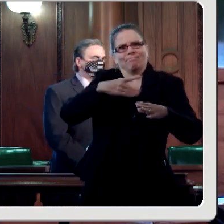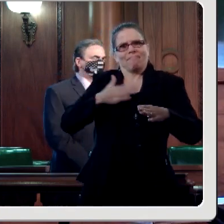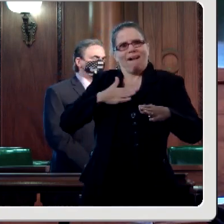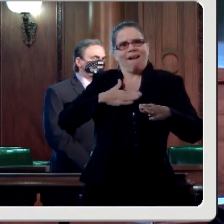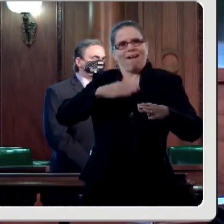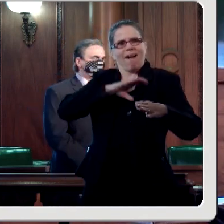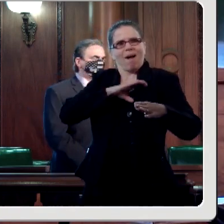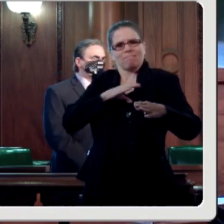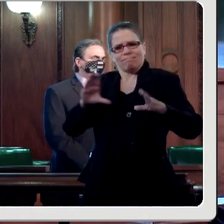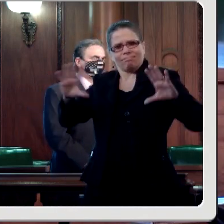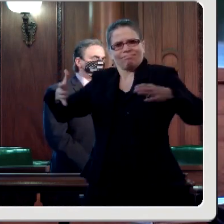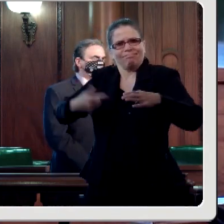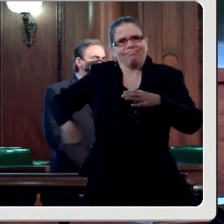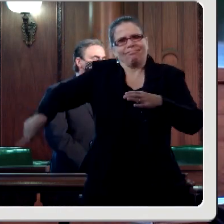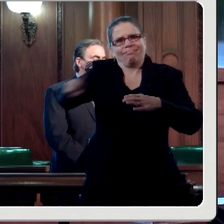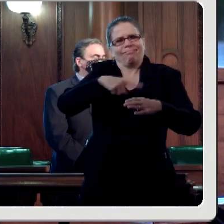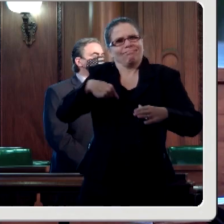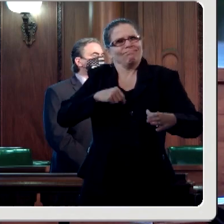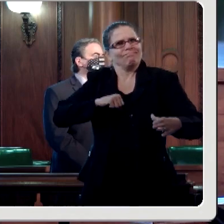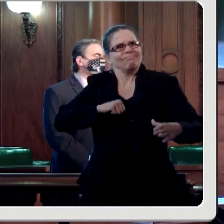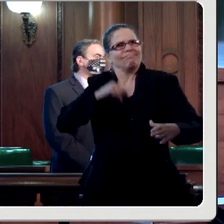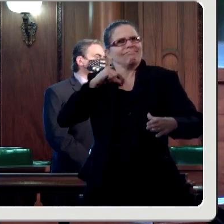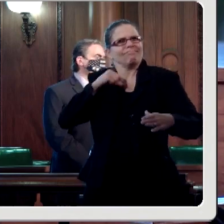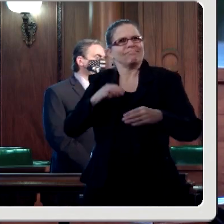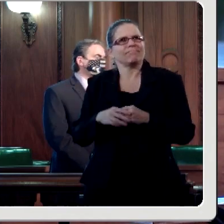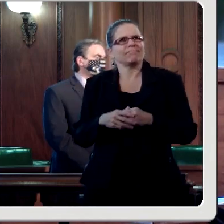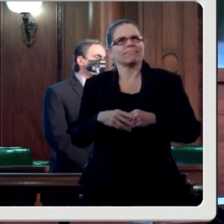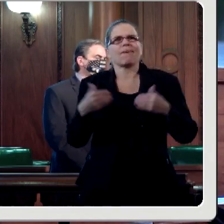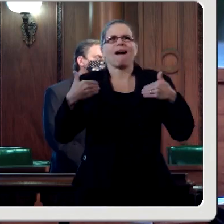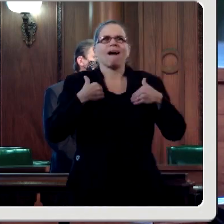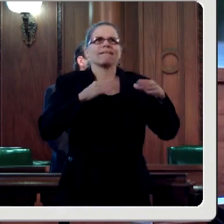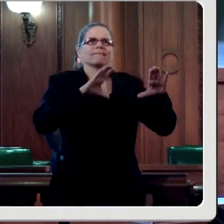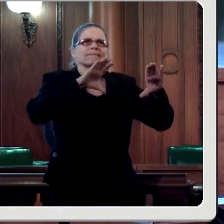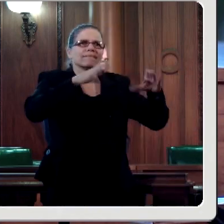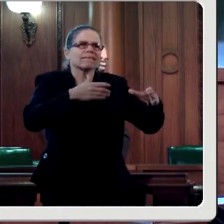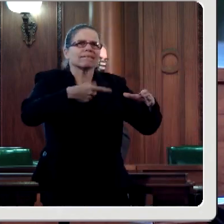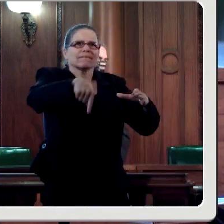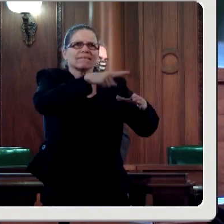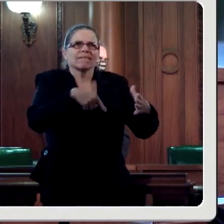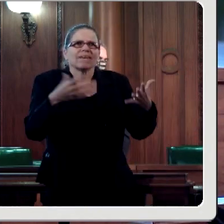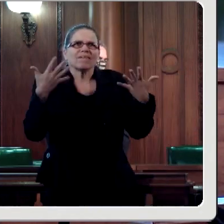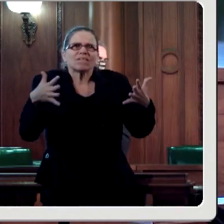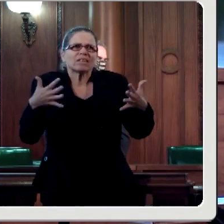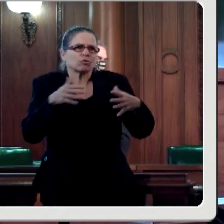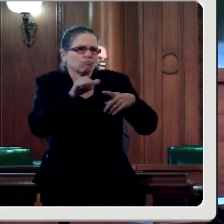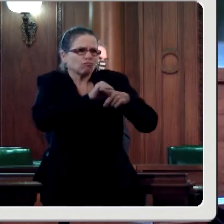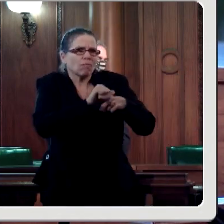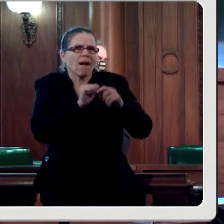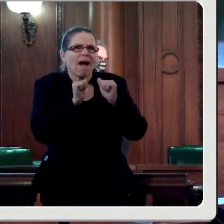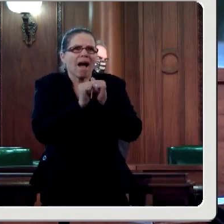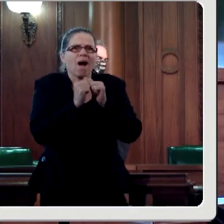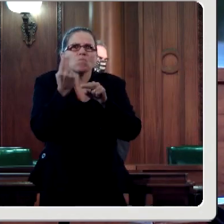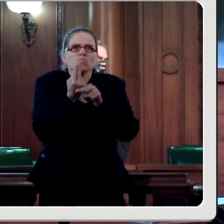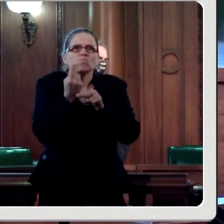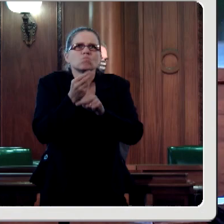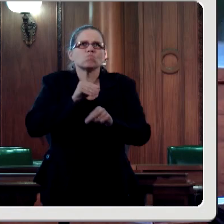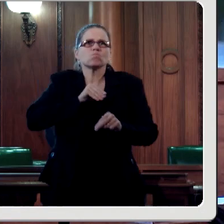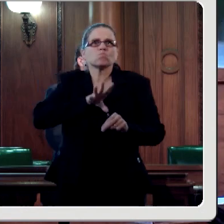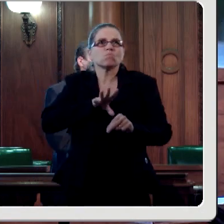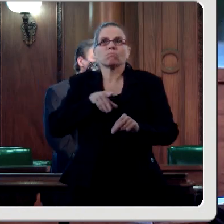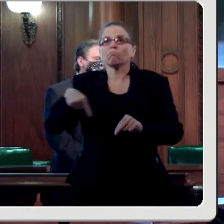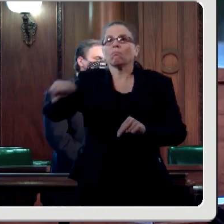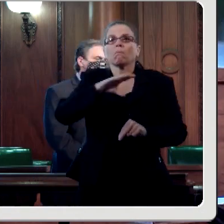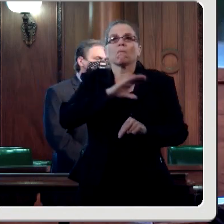whole body-worn camera unit, and it's the officers, the women and men who have bought into this program and are doing their